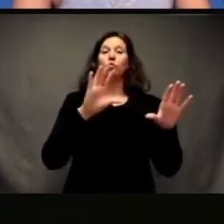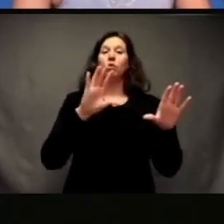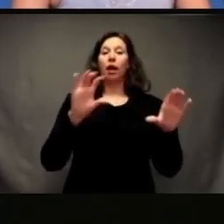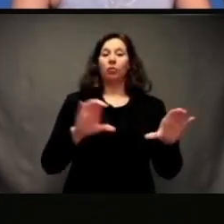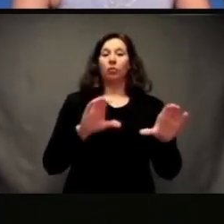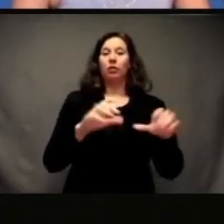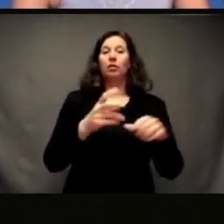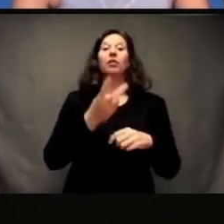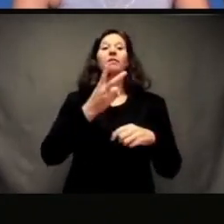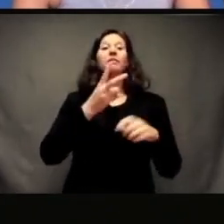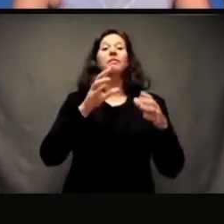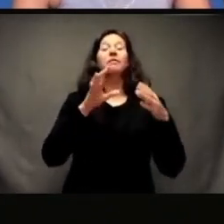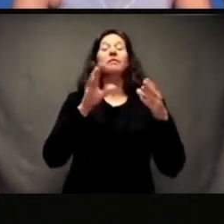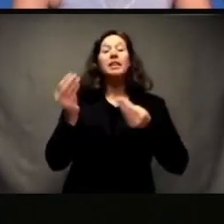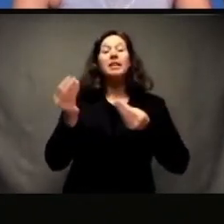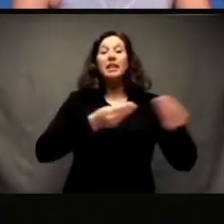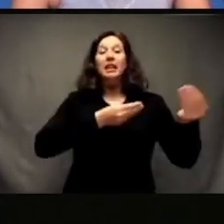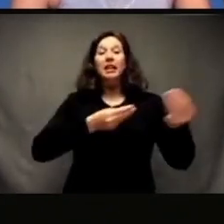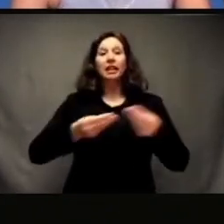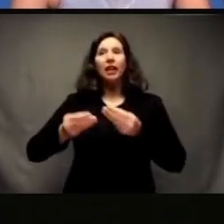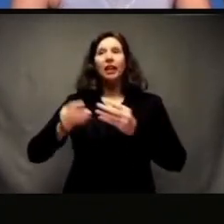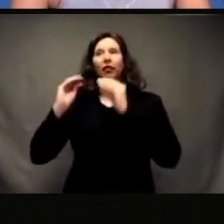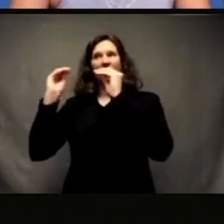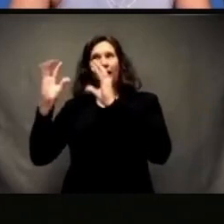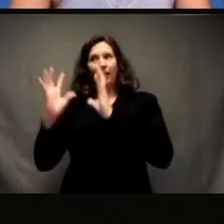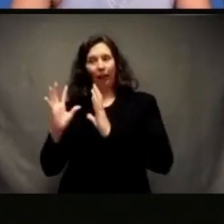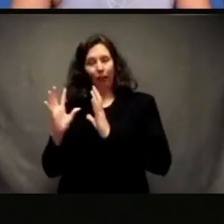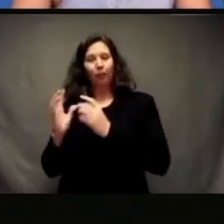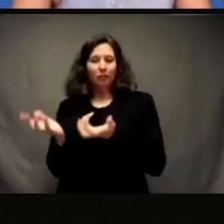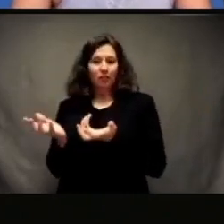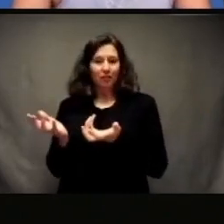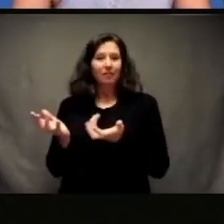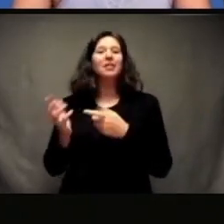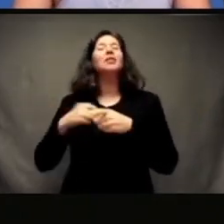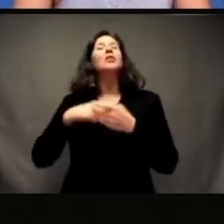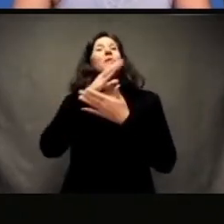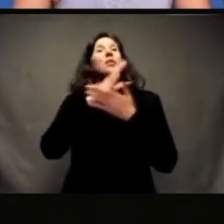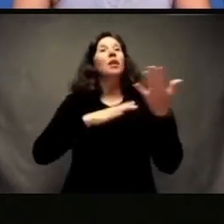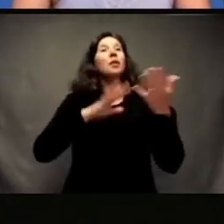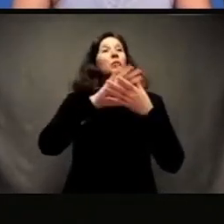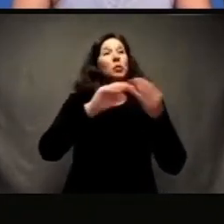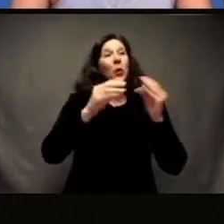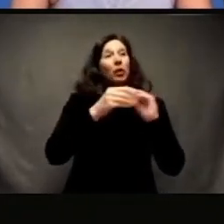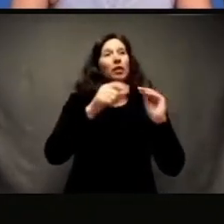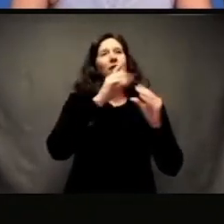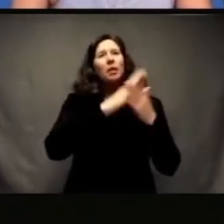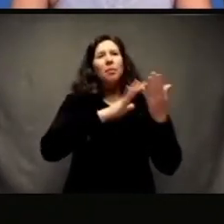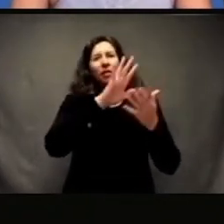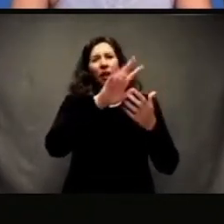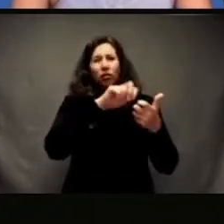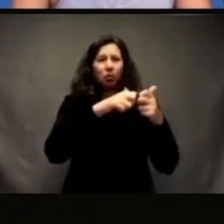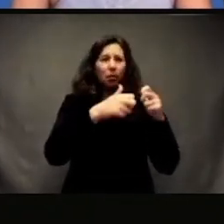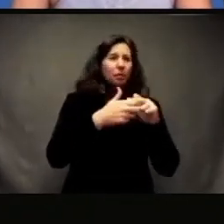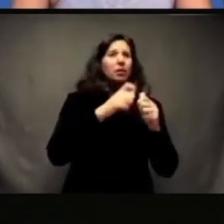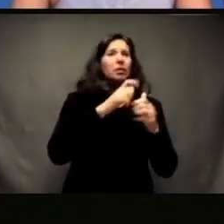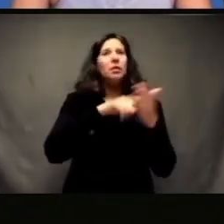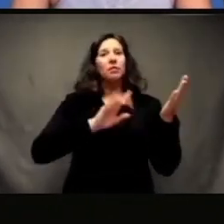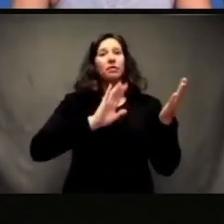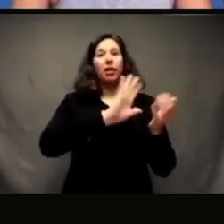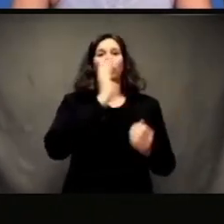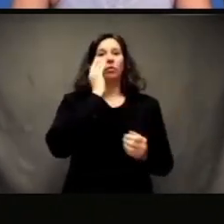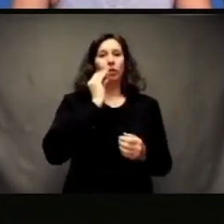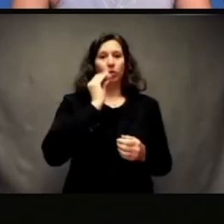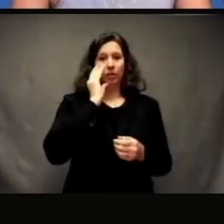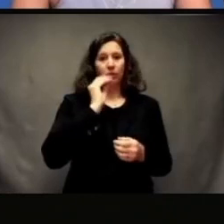called Facilitating Facilitators. We'll explore some stories of facilitators and some of the dilemmas that they experience in